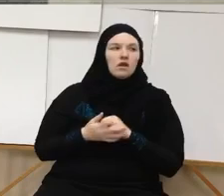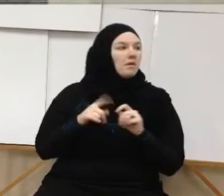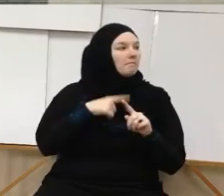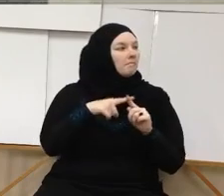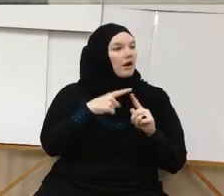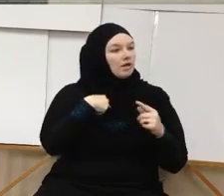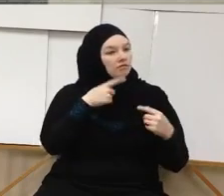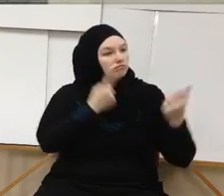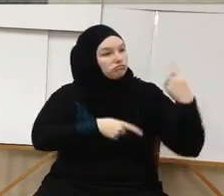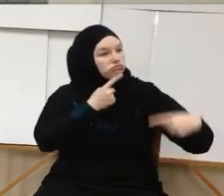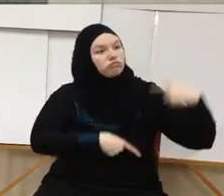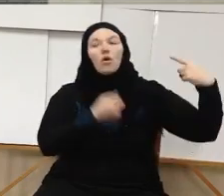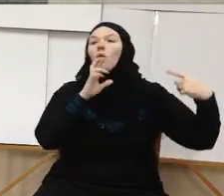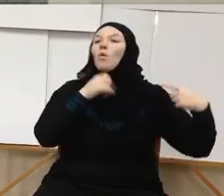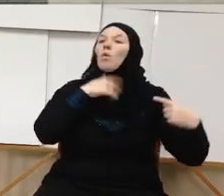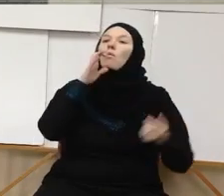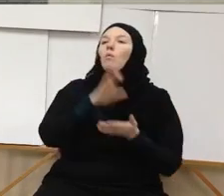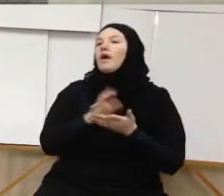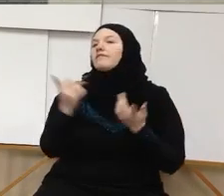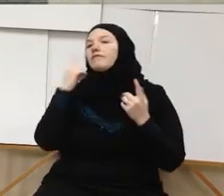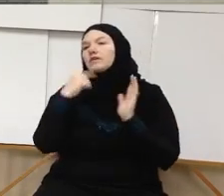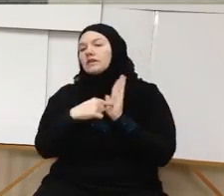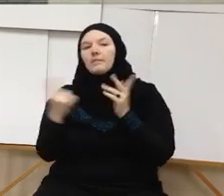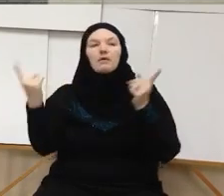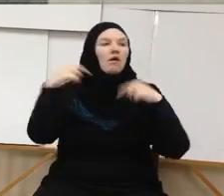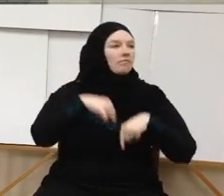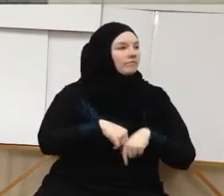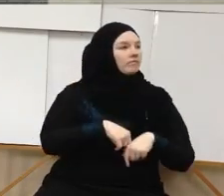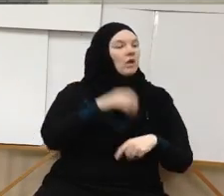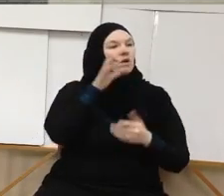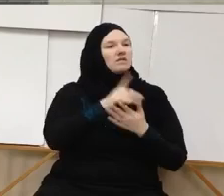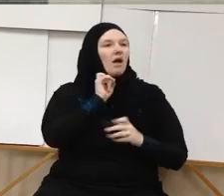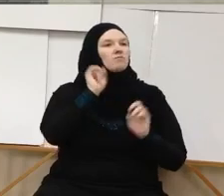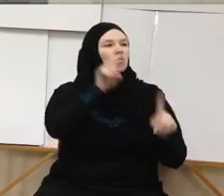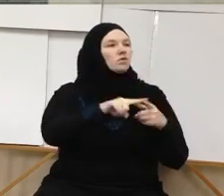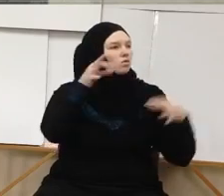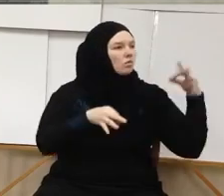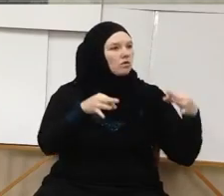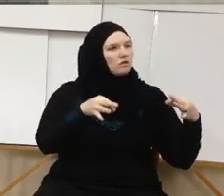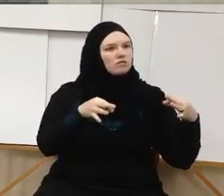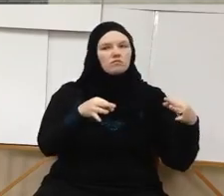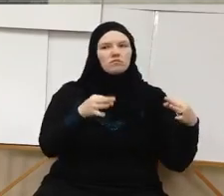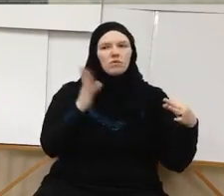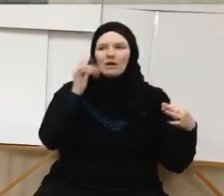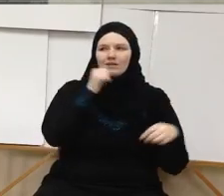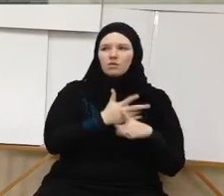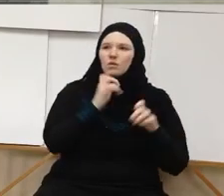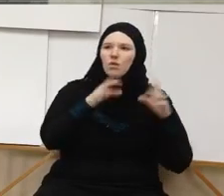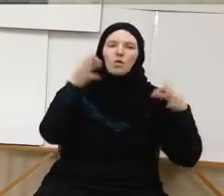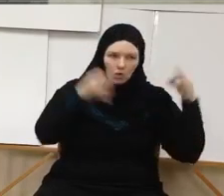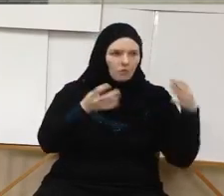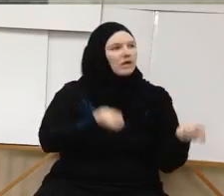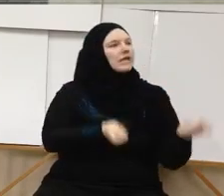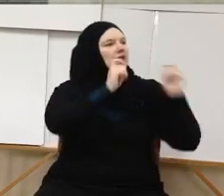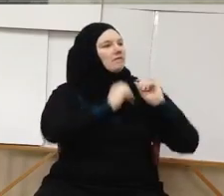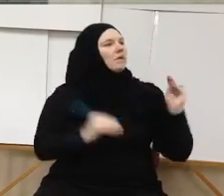disputes, a wife comes, for example, and says, I'm going to the court. Why, sister, do you want to go to the court? The court will give me